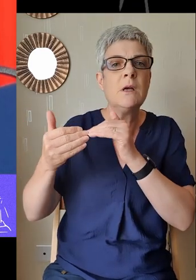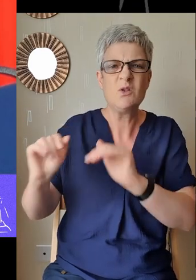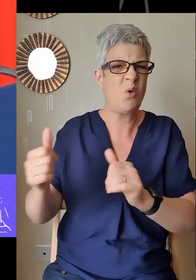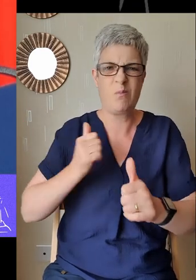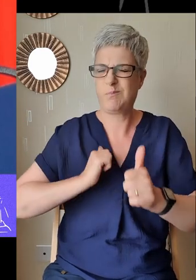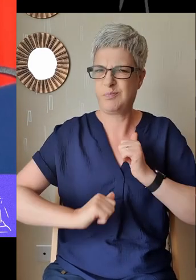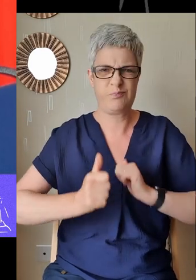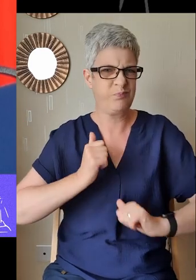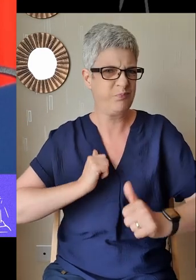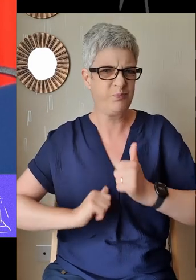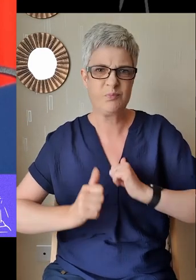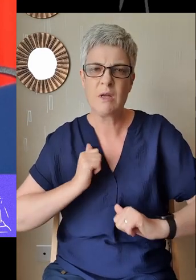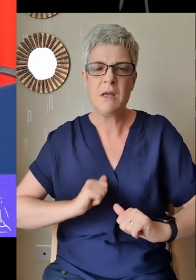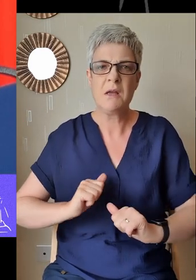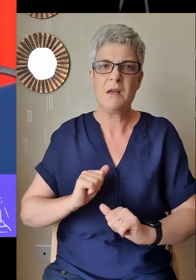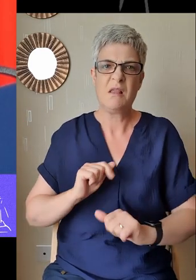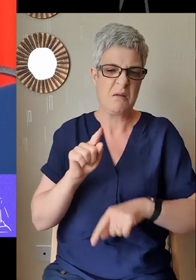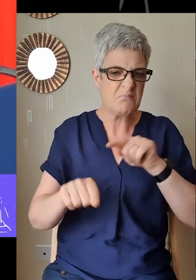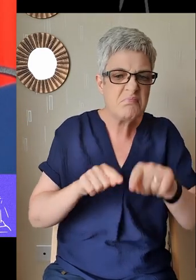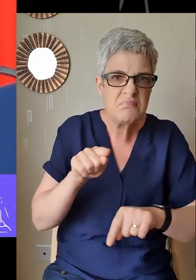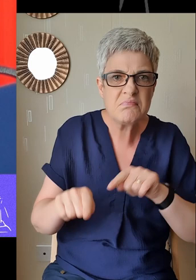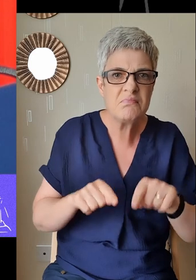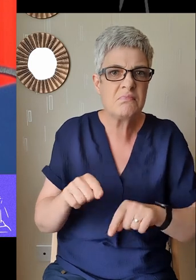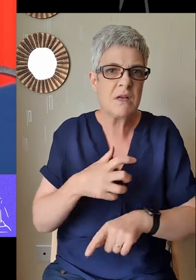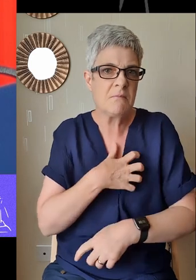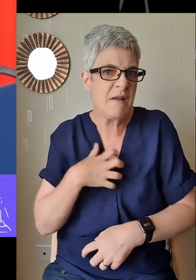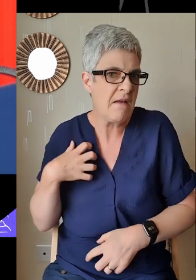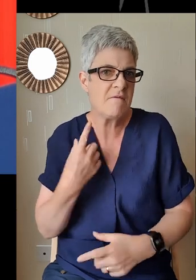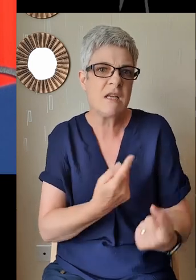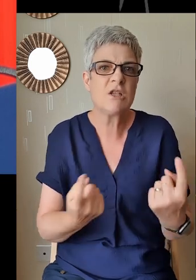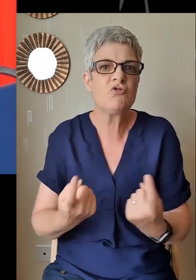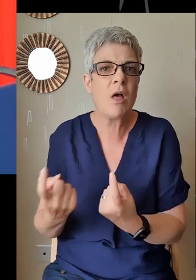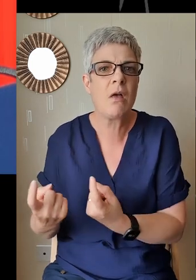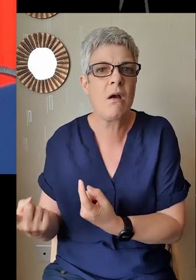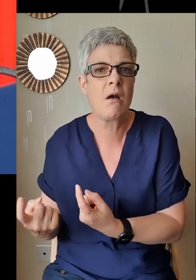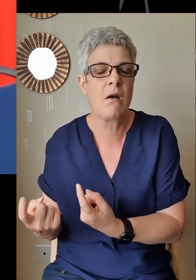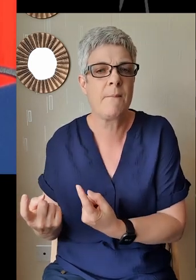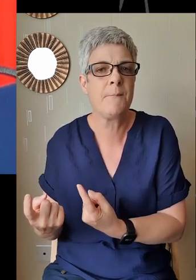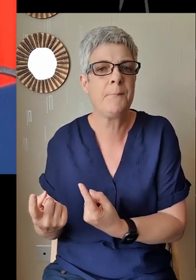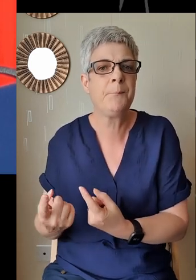conceited, provoking, and envying each other."